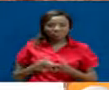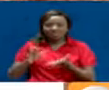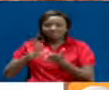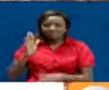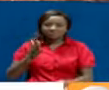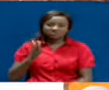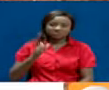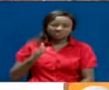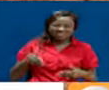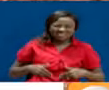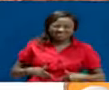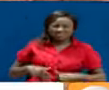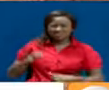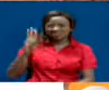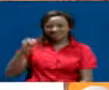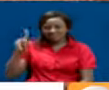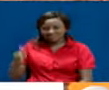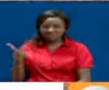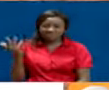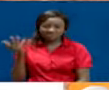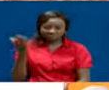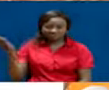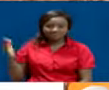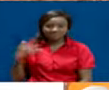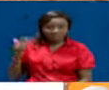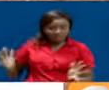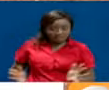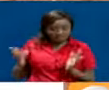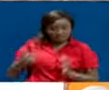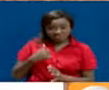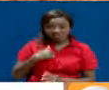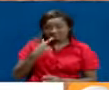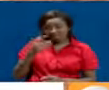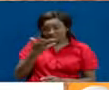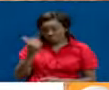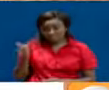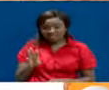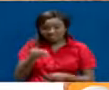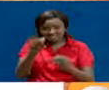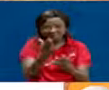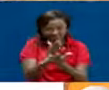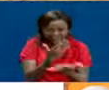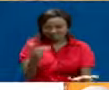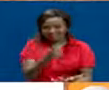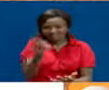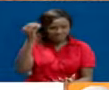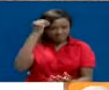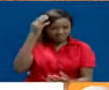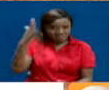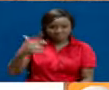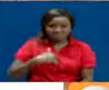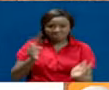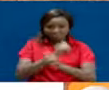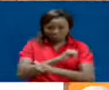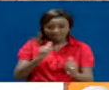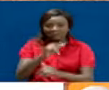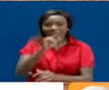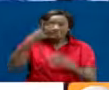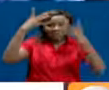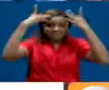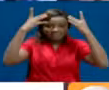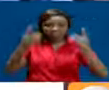are young parliamentarians. And they urged me that I should leave a legacy in that school. That is how